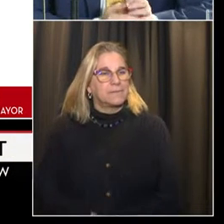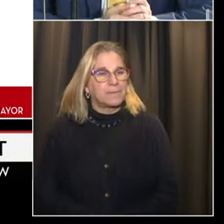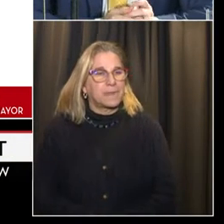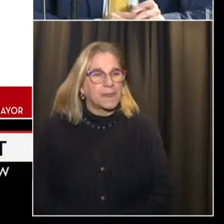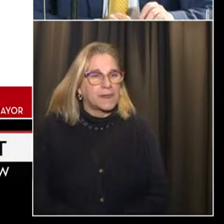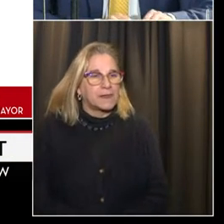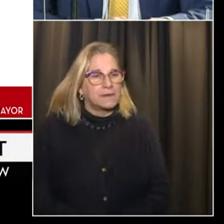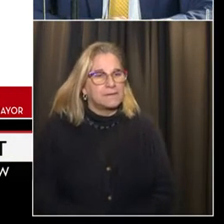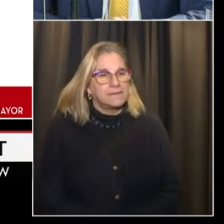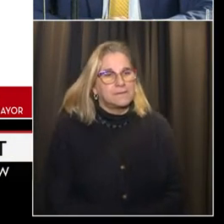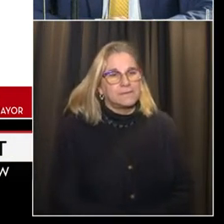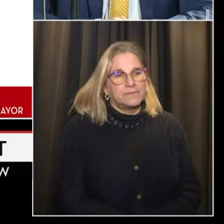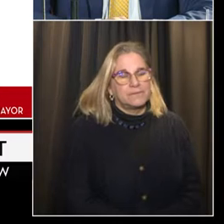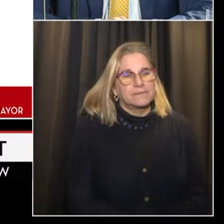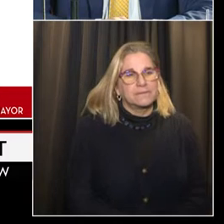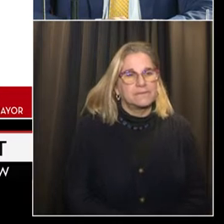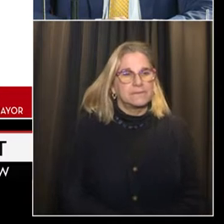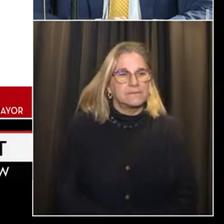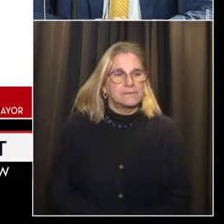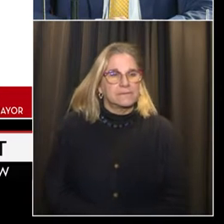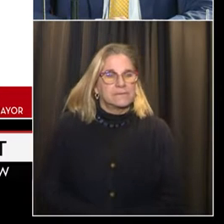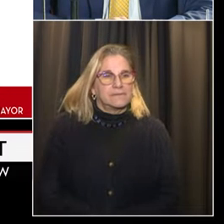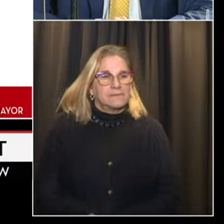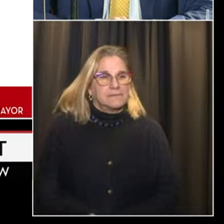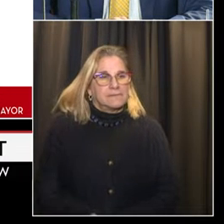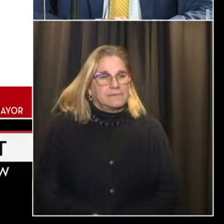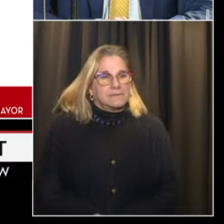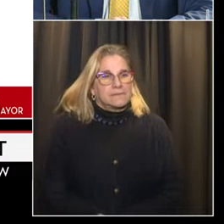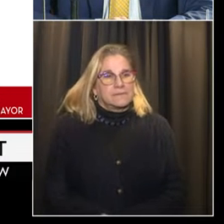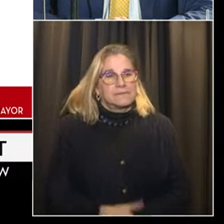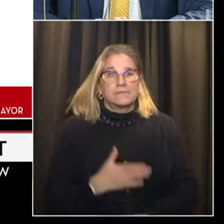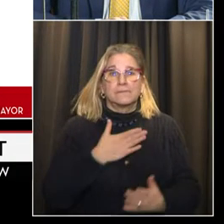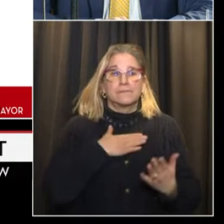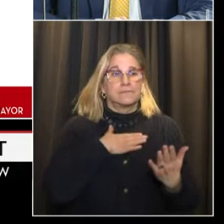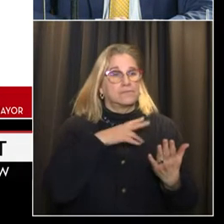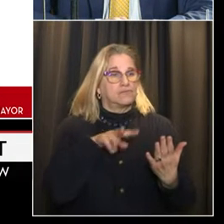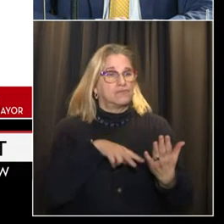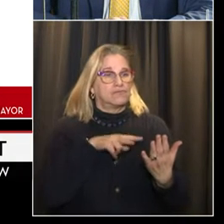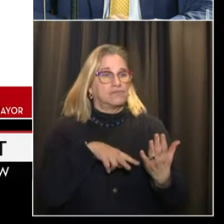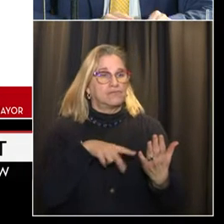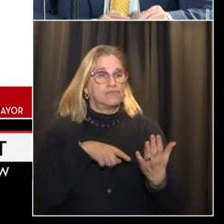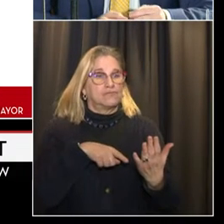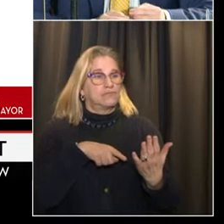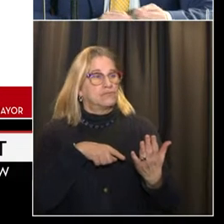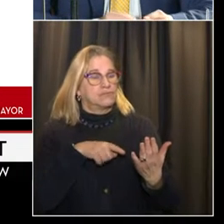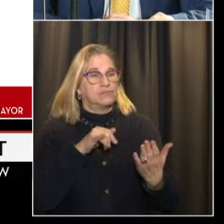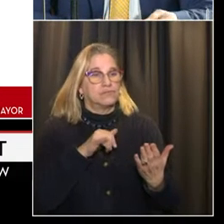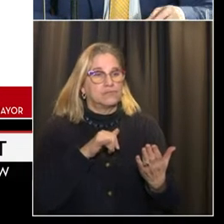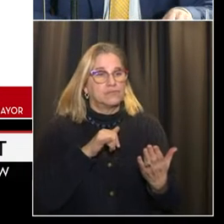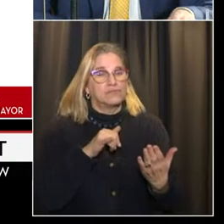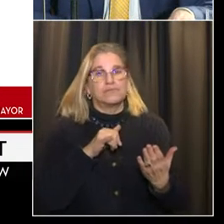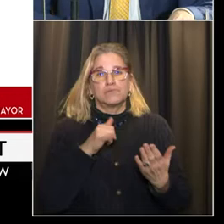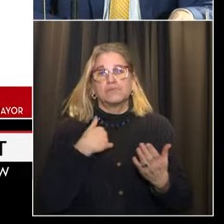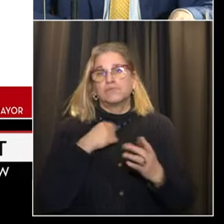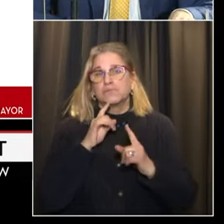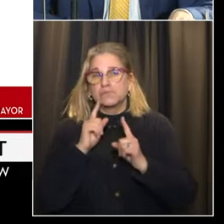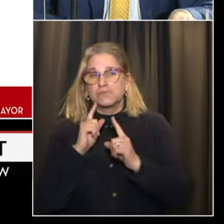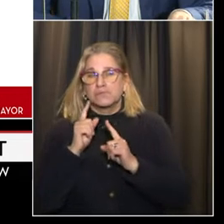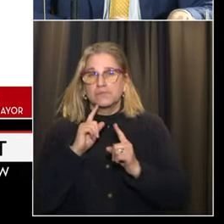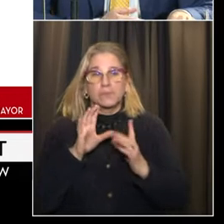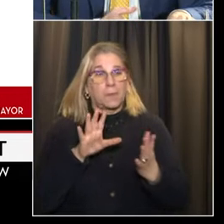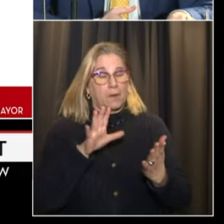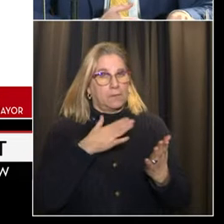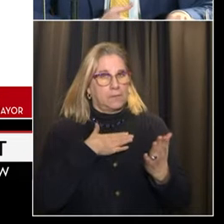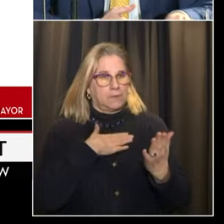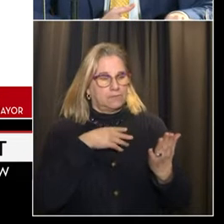observations. This isn't stress tested with academic rigor. It's what I've seen and adjustments that we've had in our